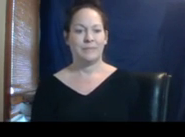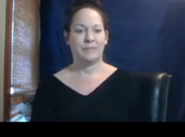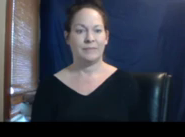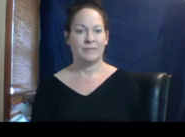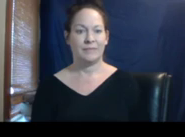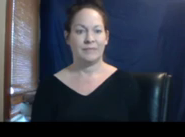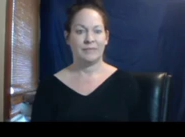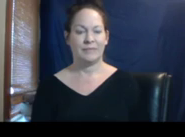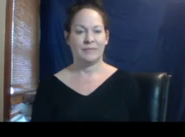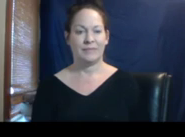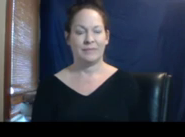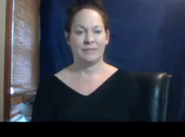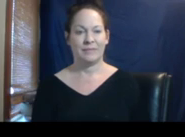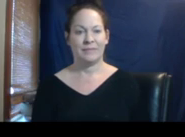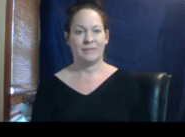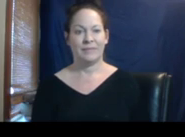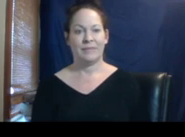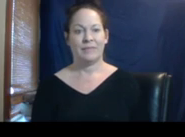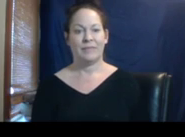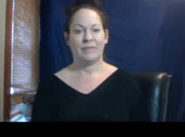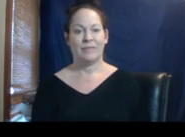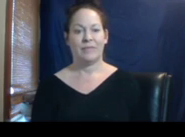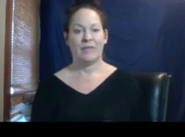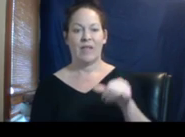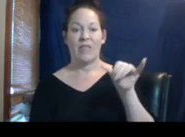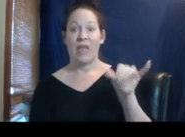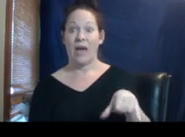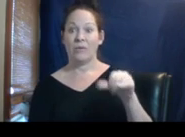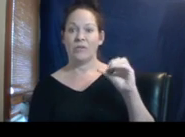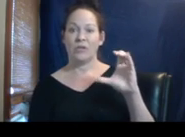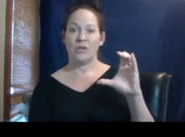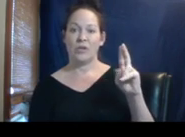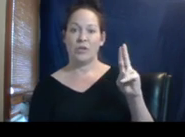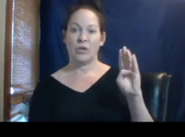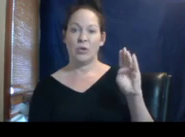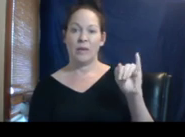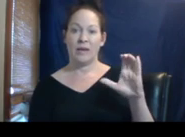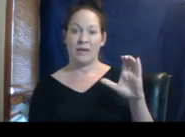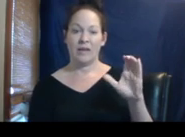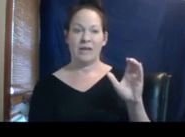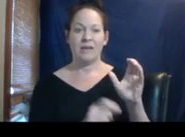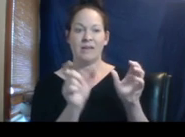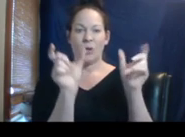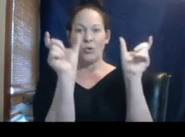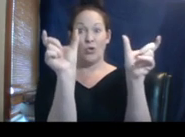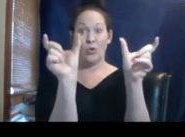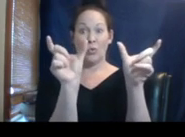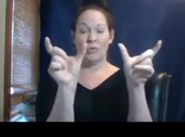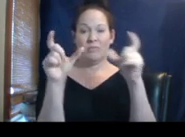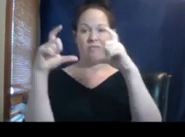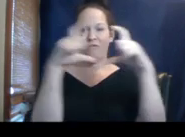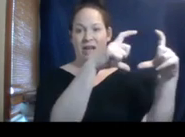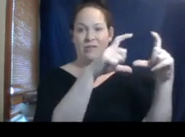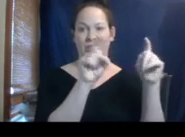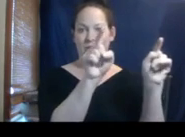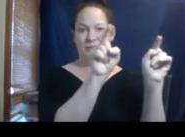It was built, or cubic, quadratic. It was built off of 2 factors.